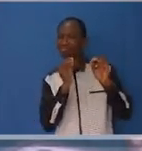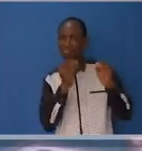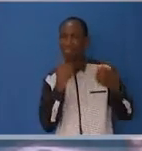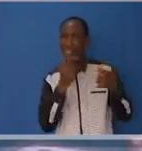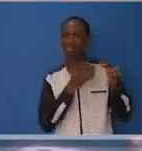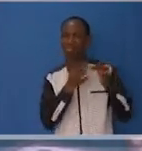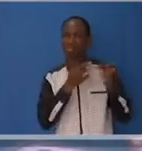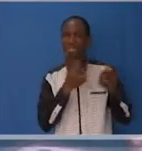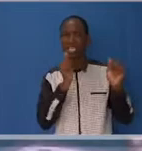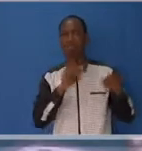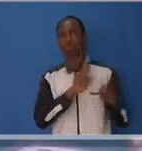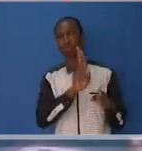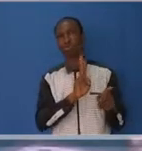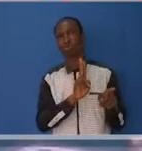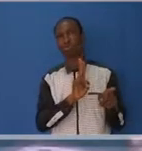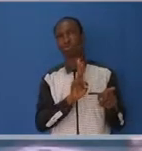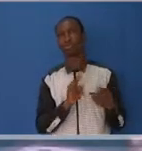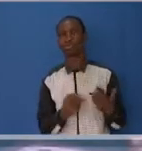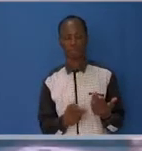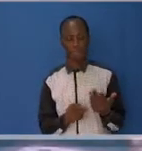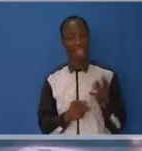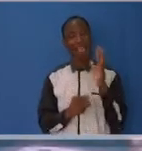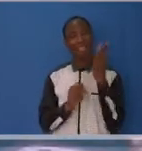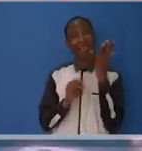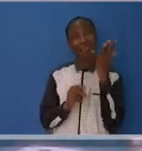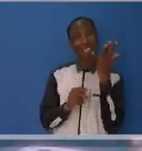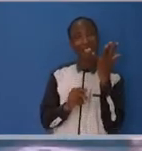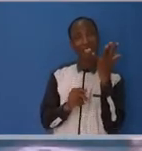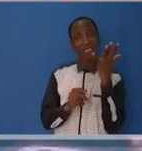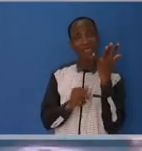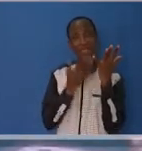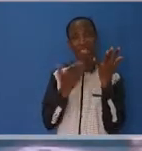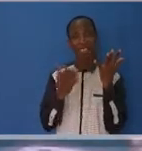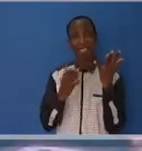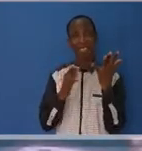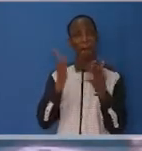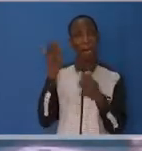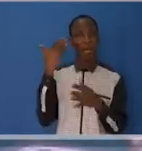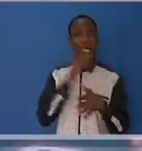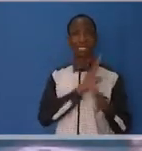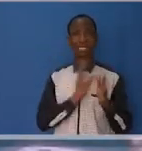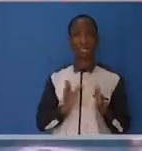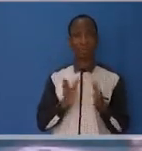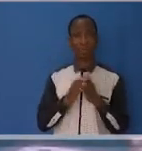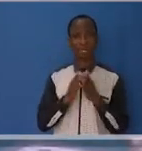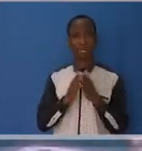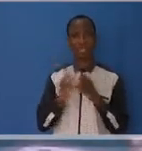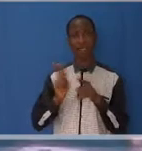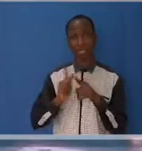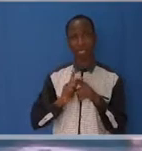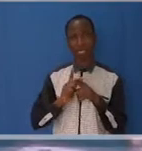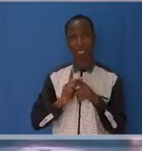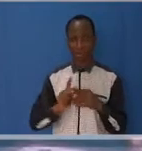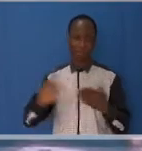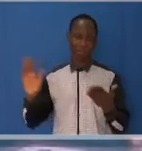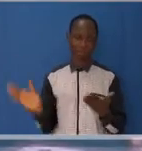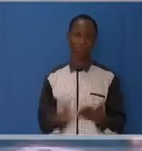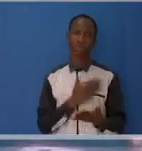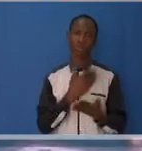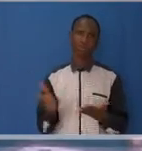ma or de bay. I can't a dear a tosso a noom. Ah, a crystal for no mushia, no moye. Na eno ye enwom